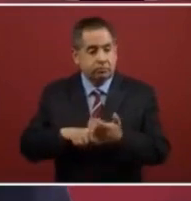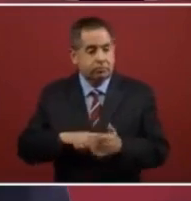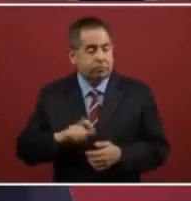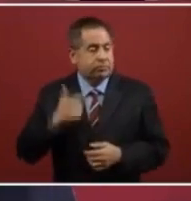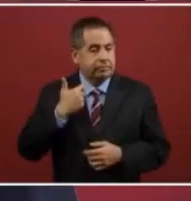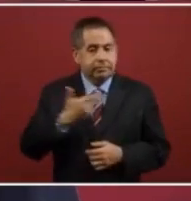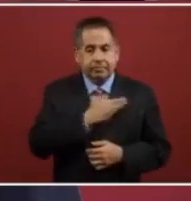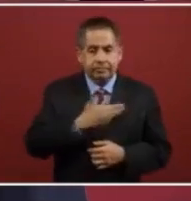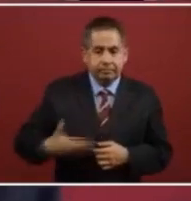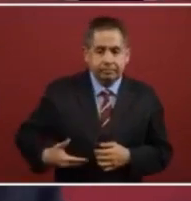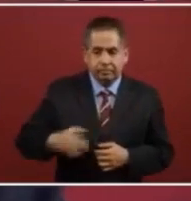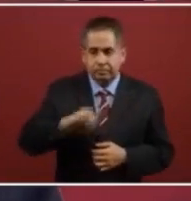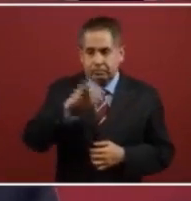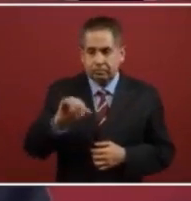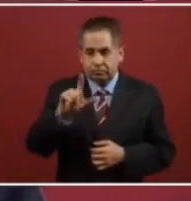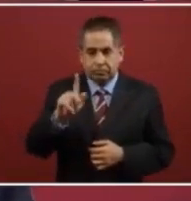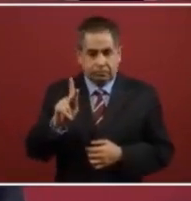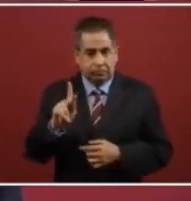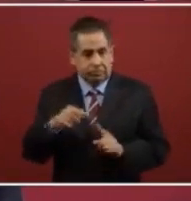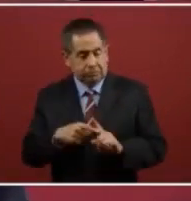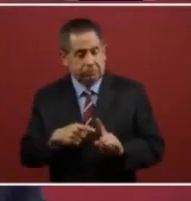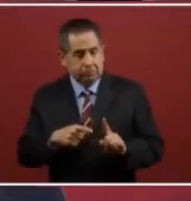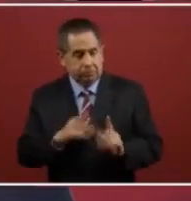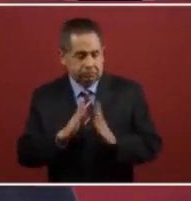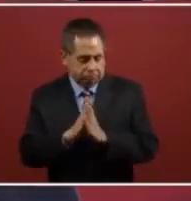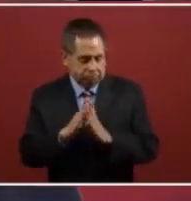of López Portillo.